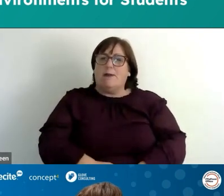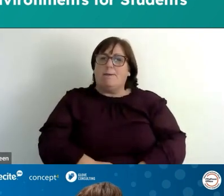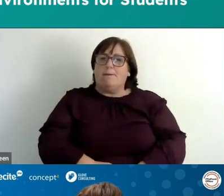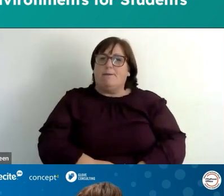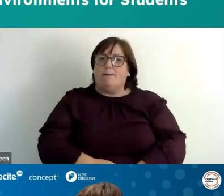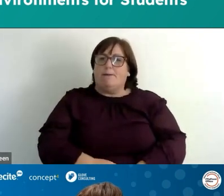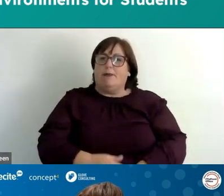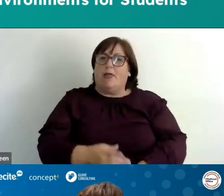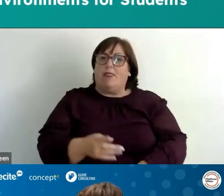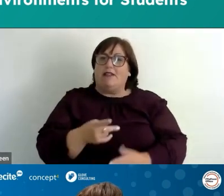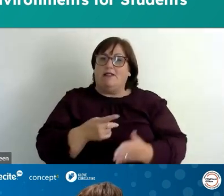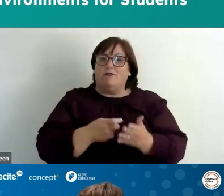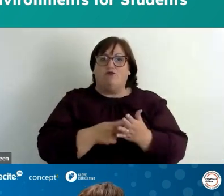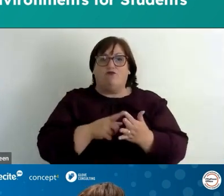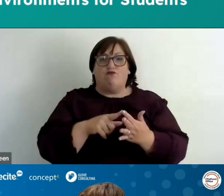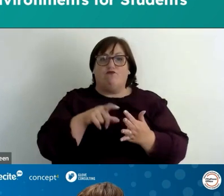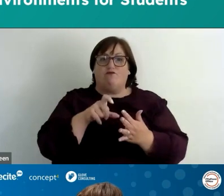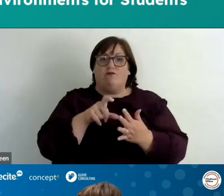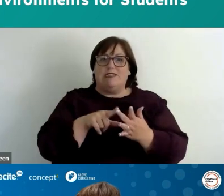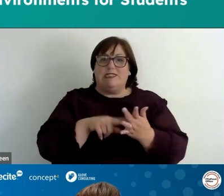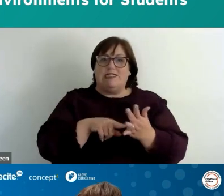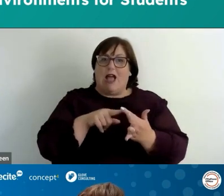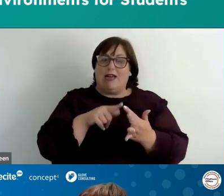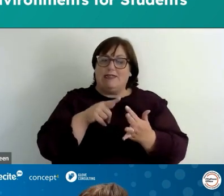just now for us. Thanks, Michael.